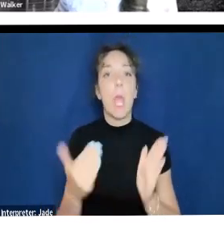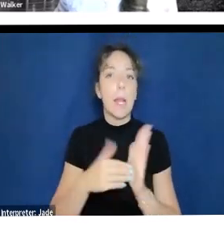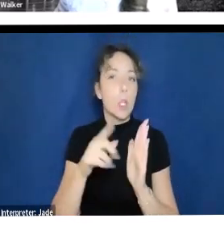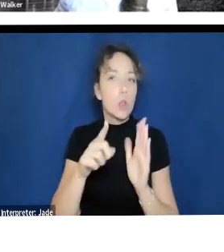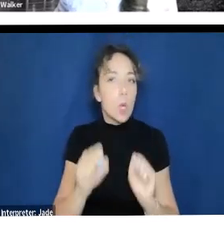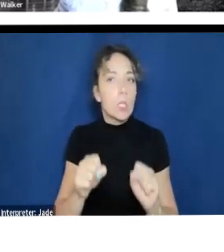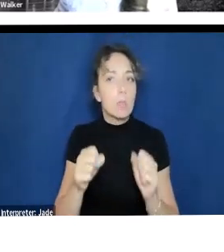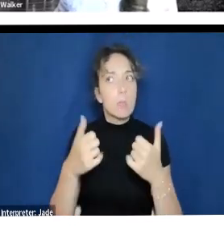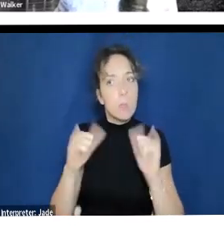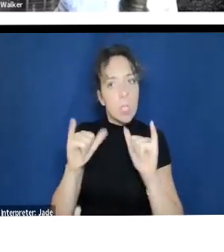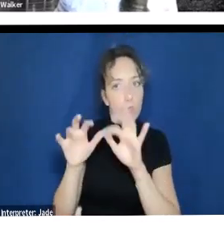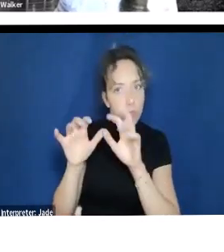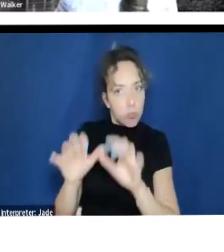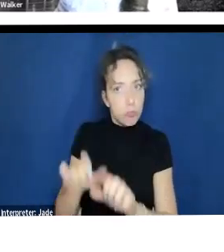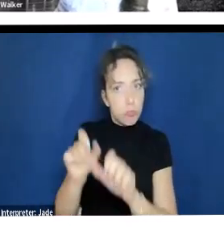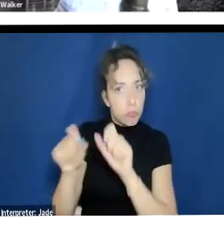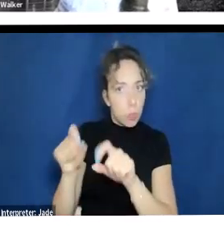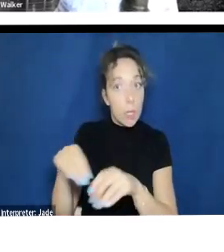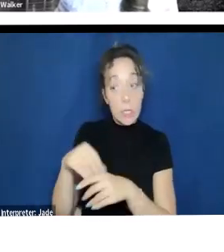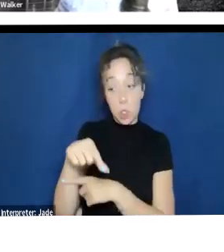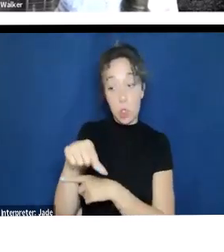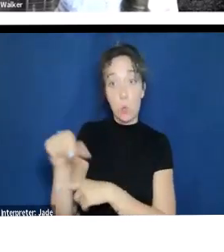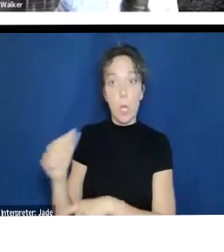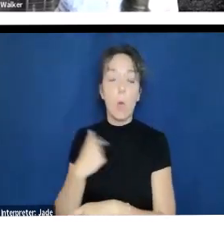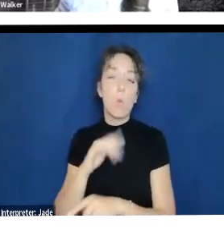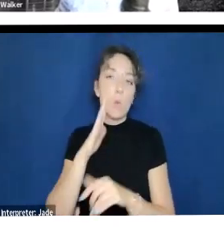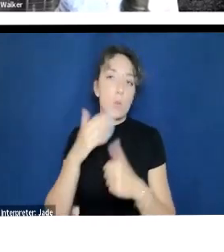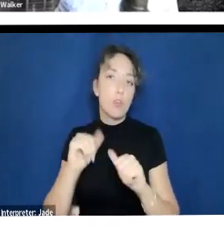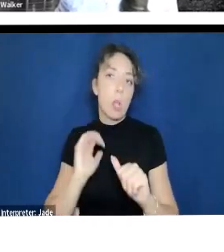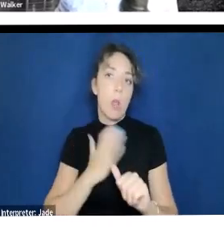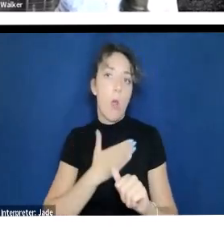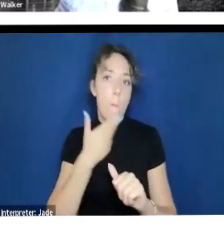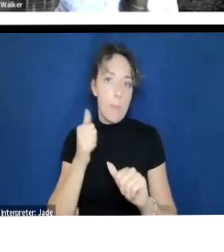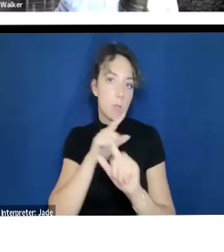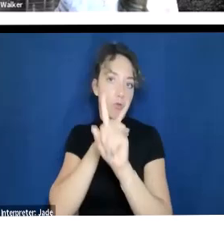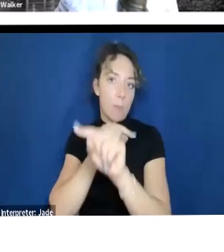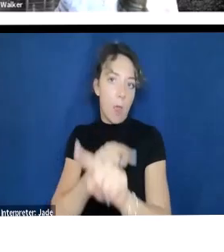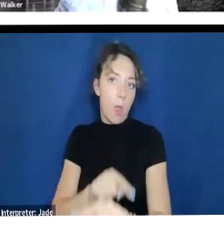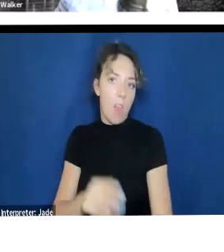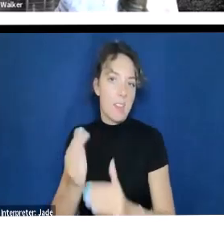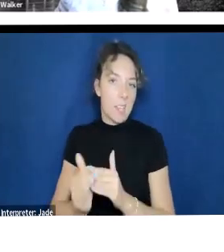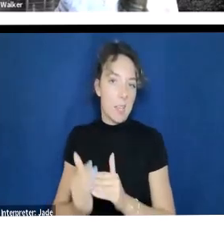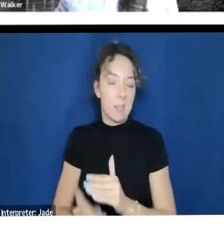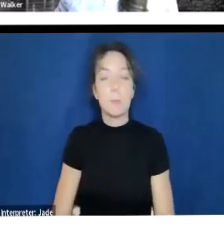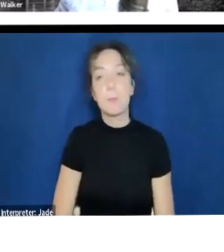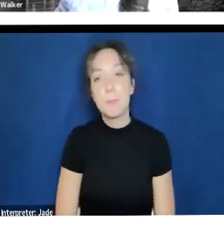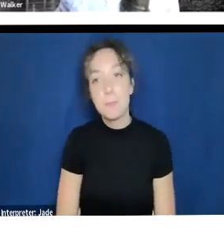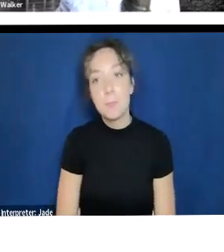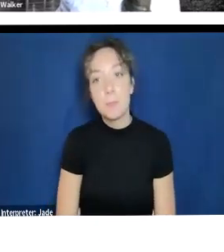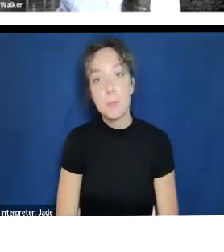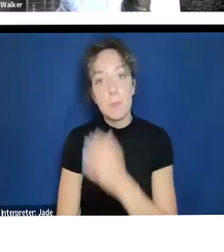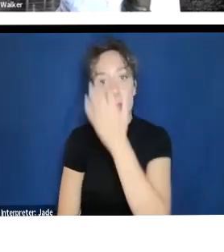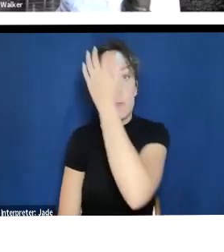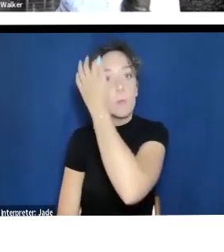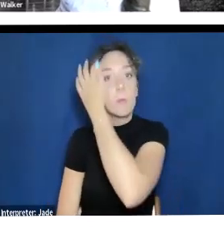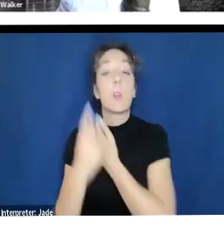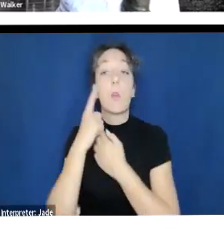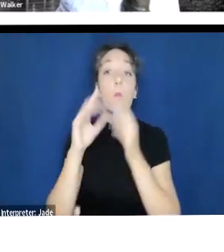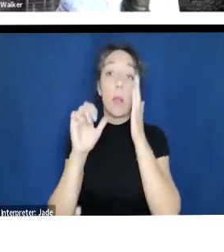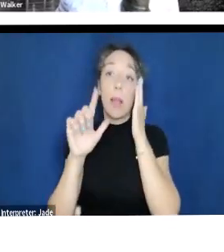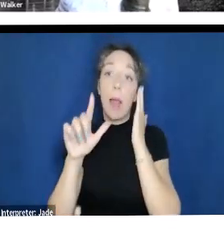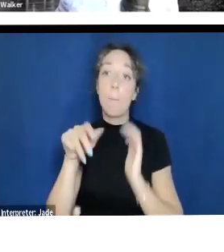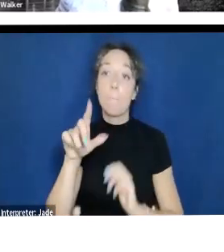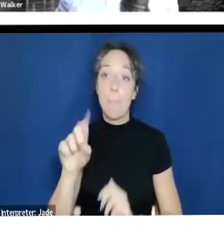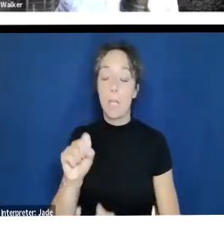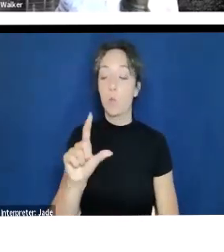post your questions in the Q&A, and we will do our best to be able to respond to them. So for CALPADS